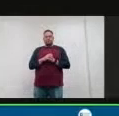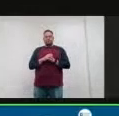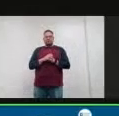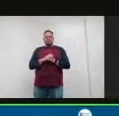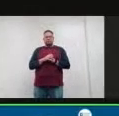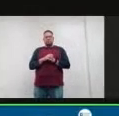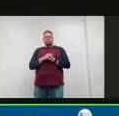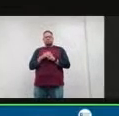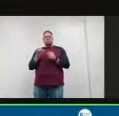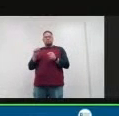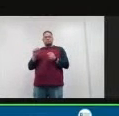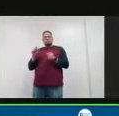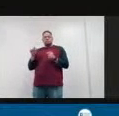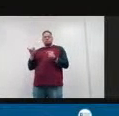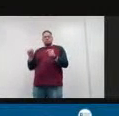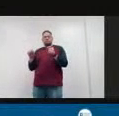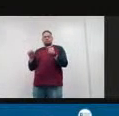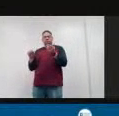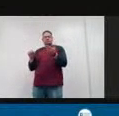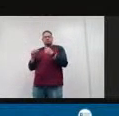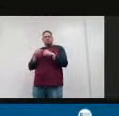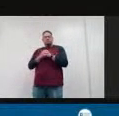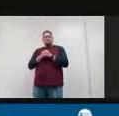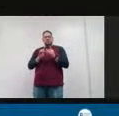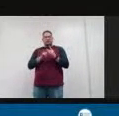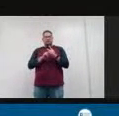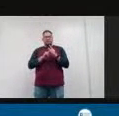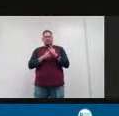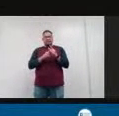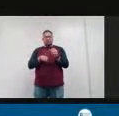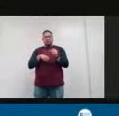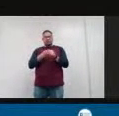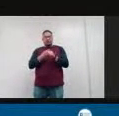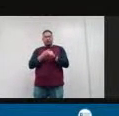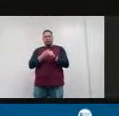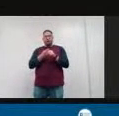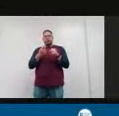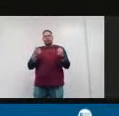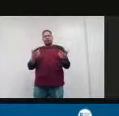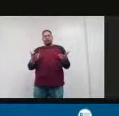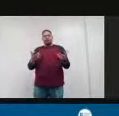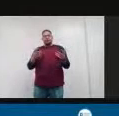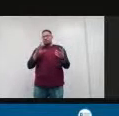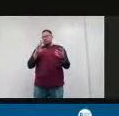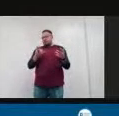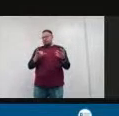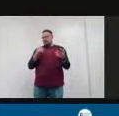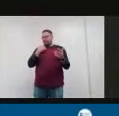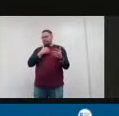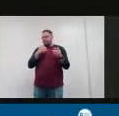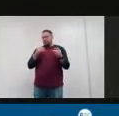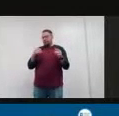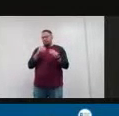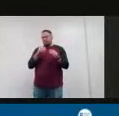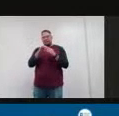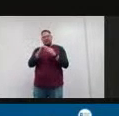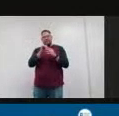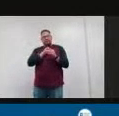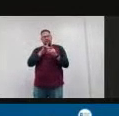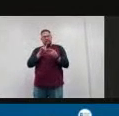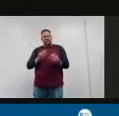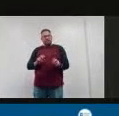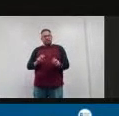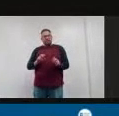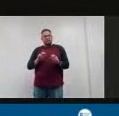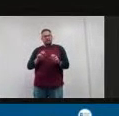Yeah, Satya. So in the beginning of the year, say by July, we do a baseline self-assessment. Then we do